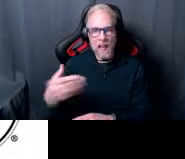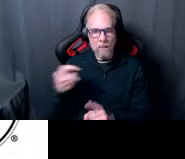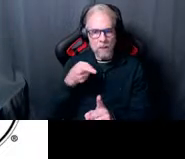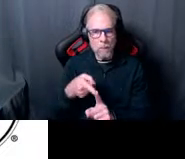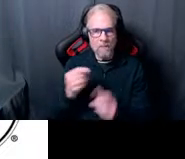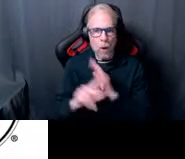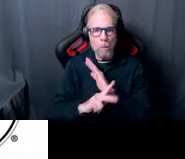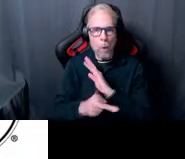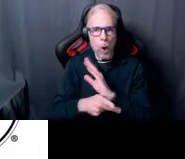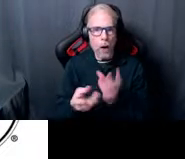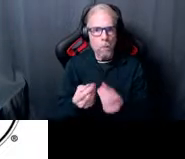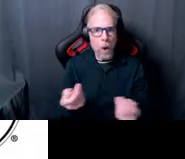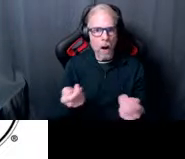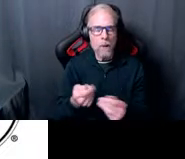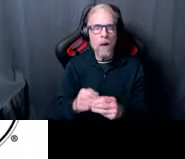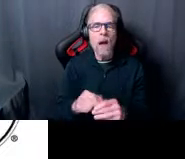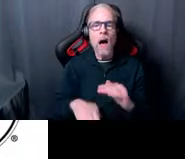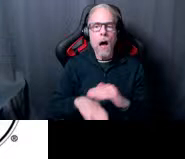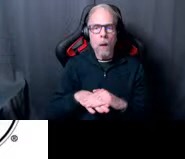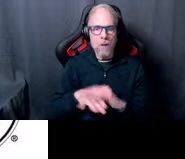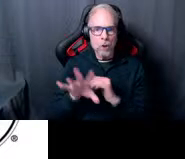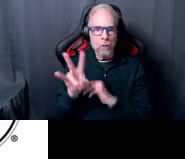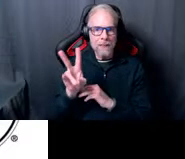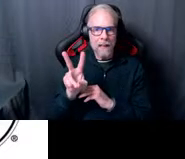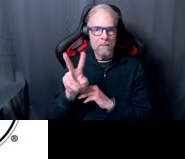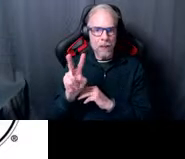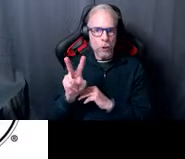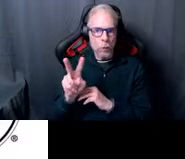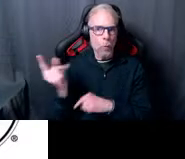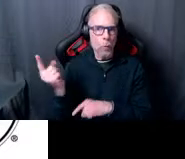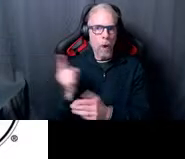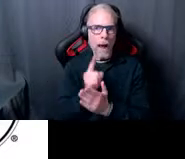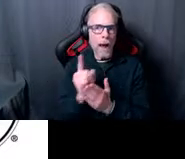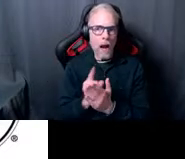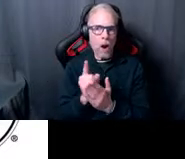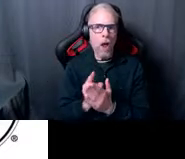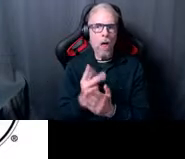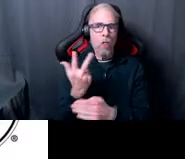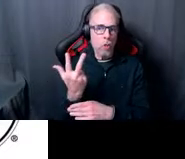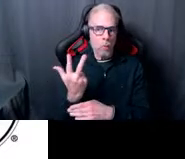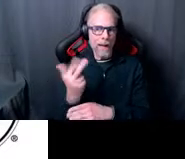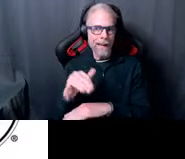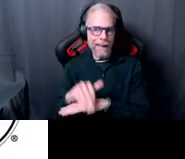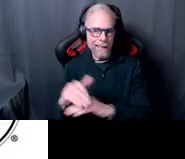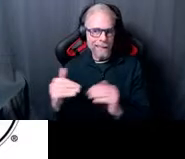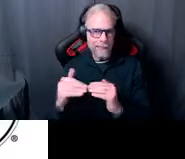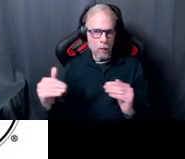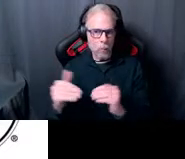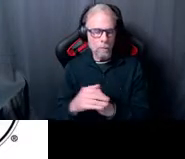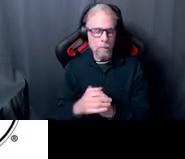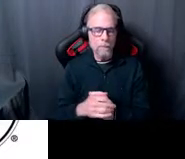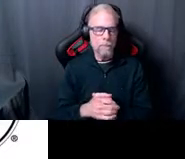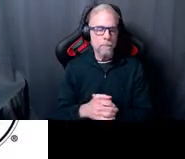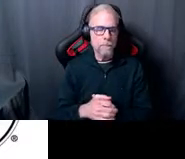or properties for up to 72 hours, 3 nights.